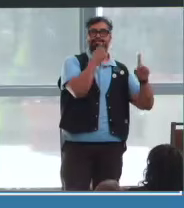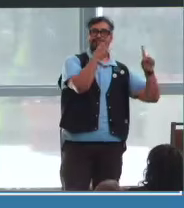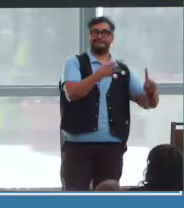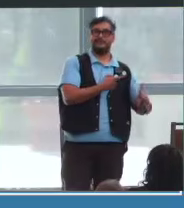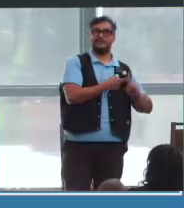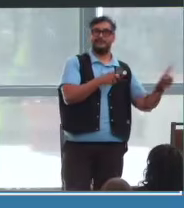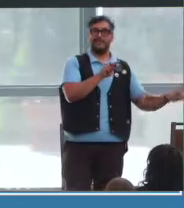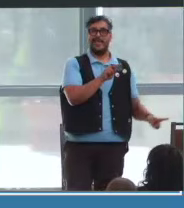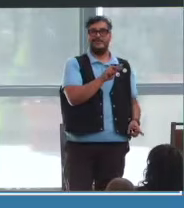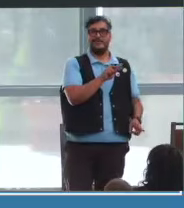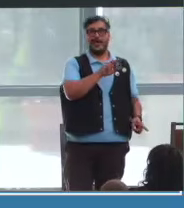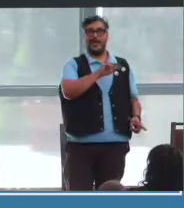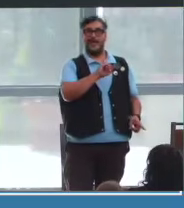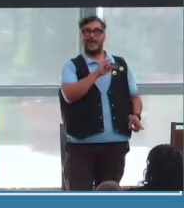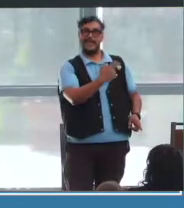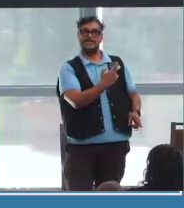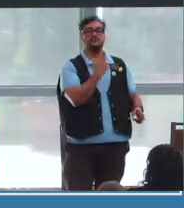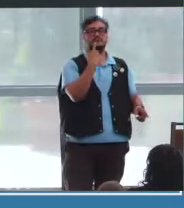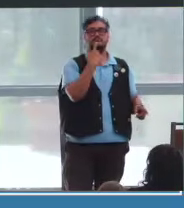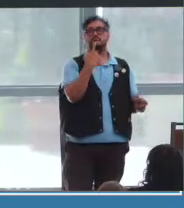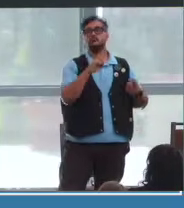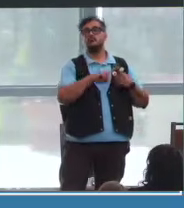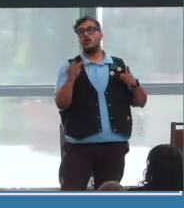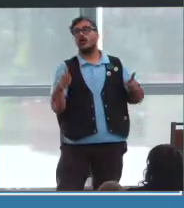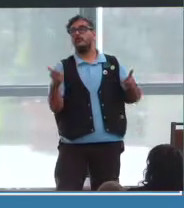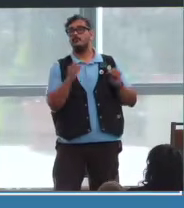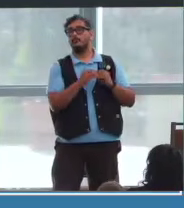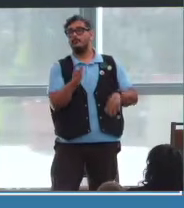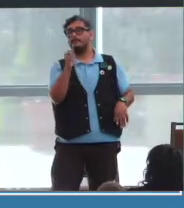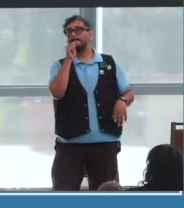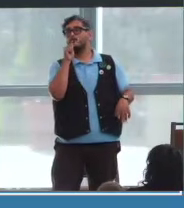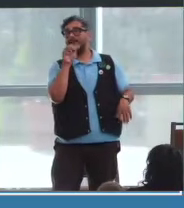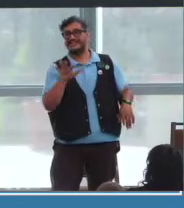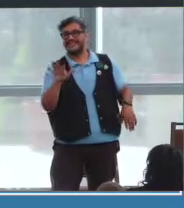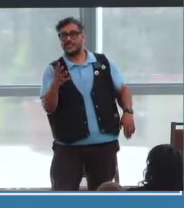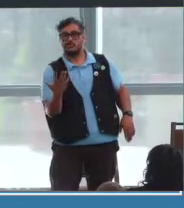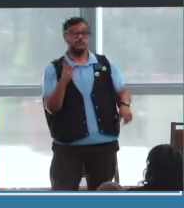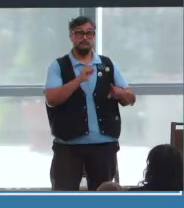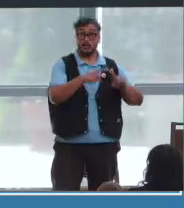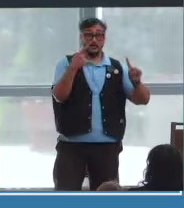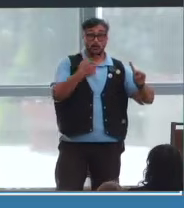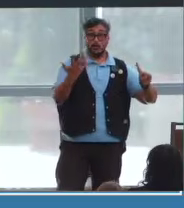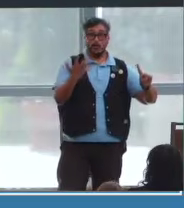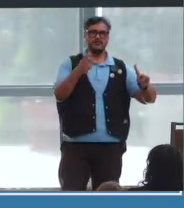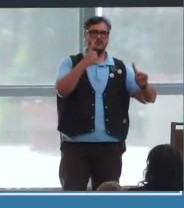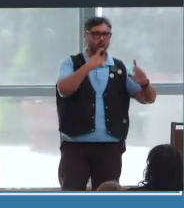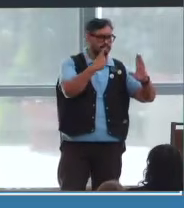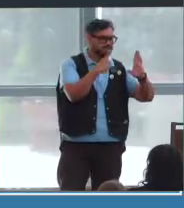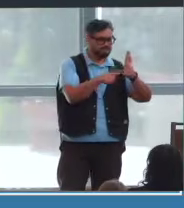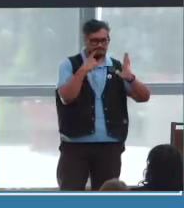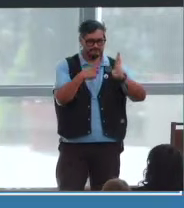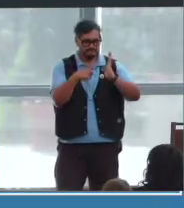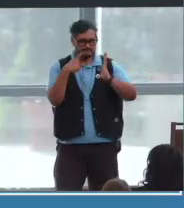the NIH to other private centers. And the goal is to identify which